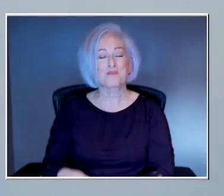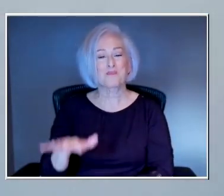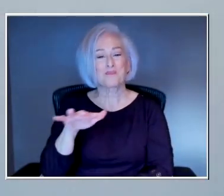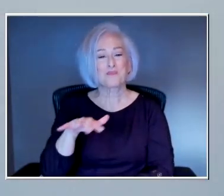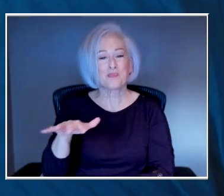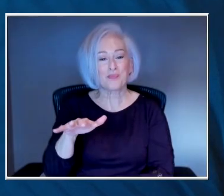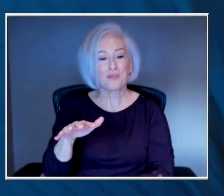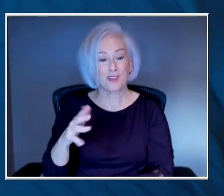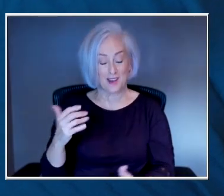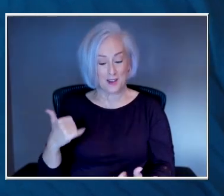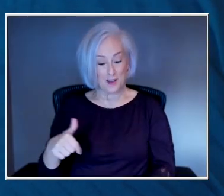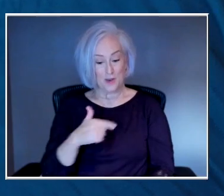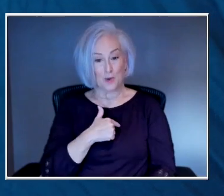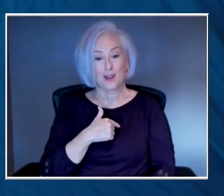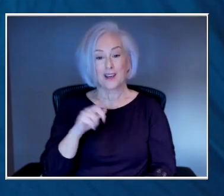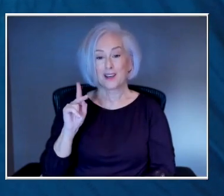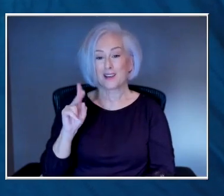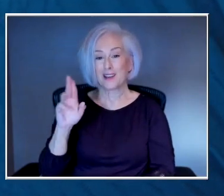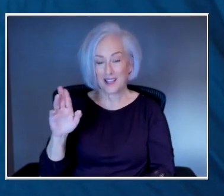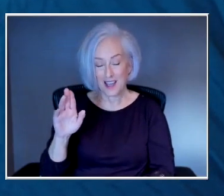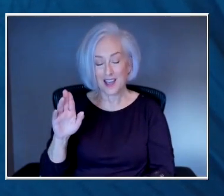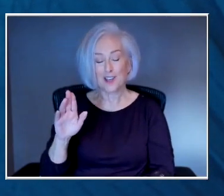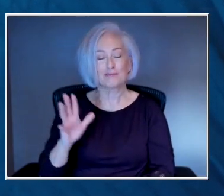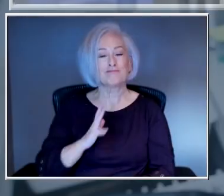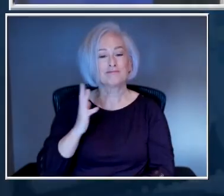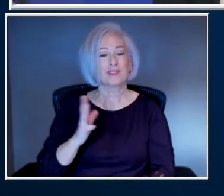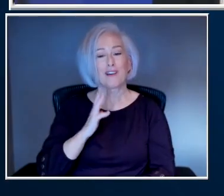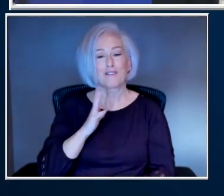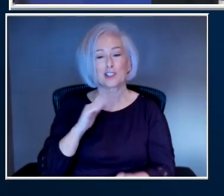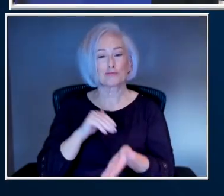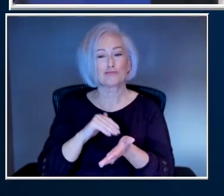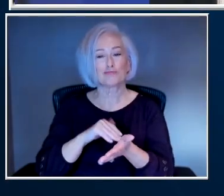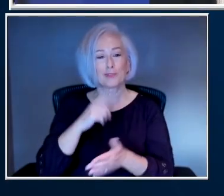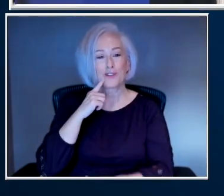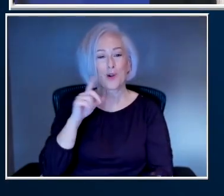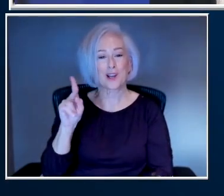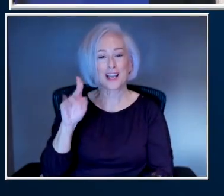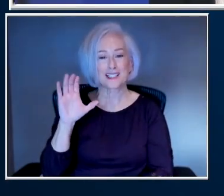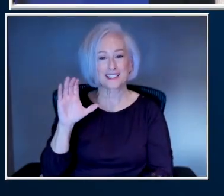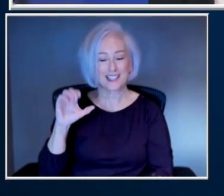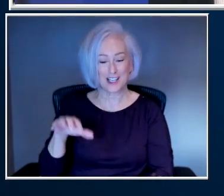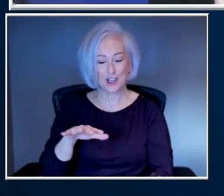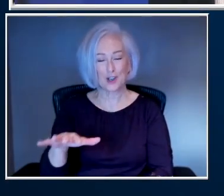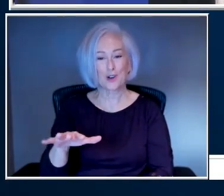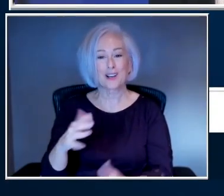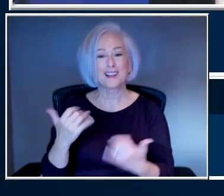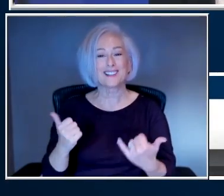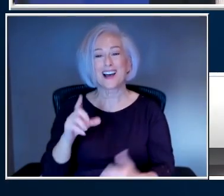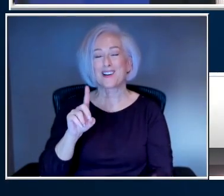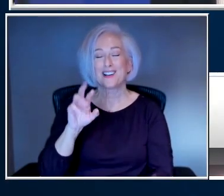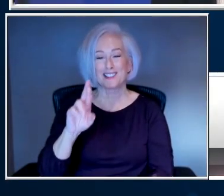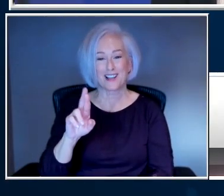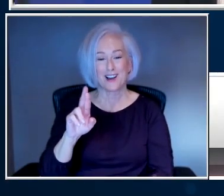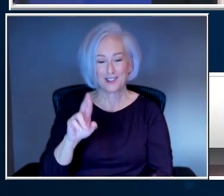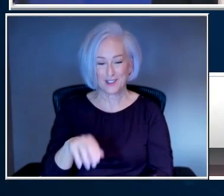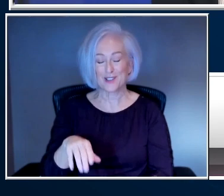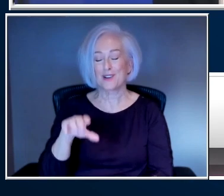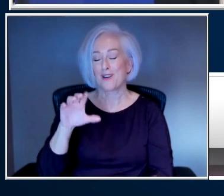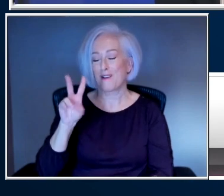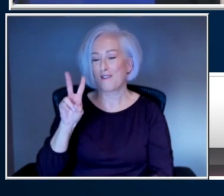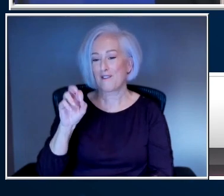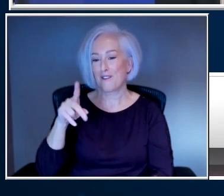healthcare provider for the Current. And we are talking this morning with Dr. Lisa Vopad, the Assistant Chief Medical Officer for the KC